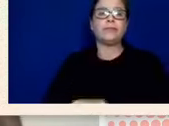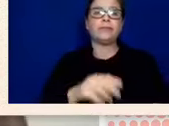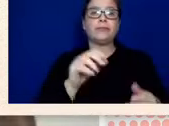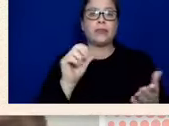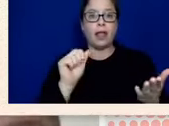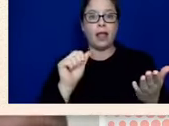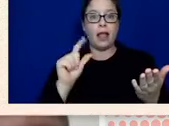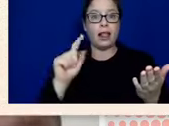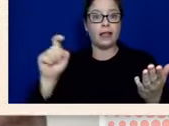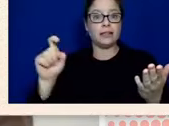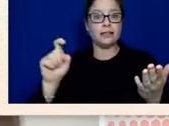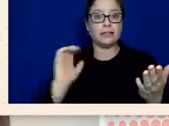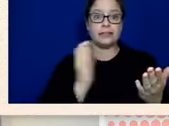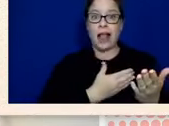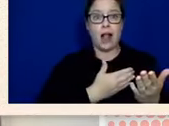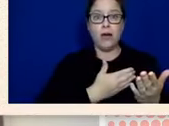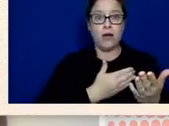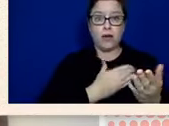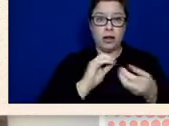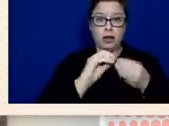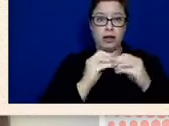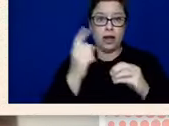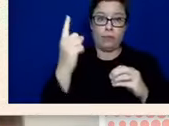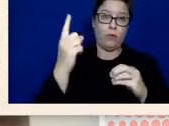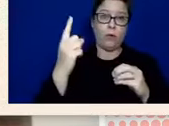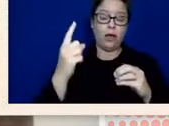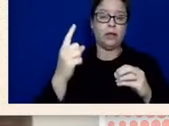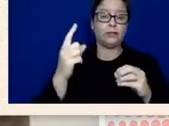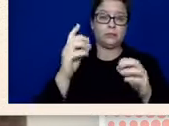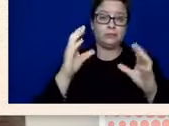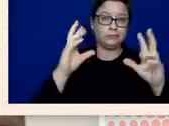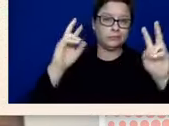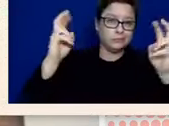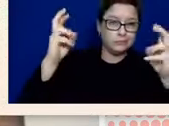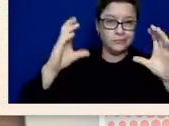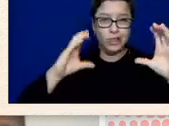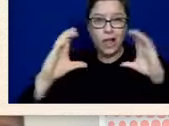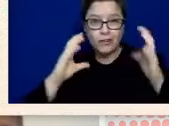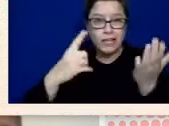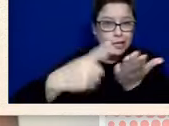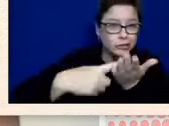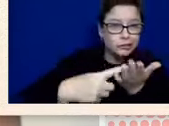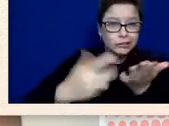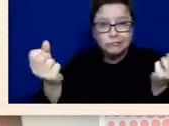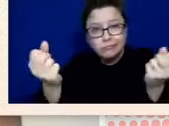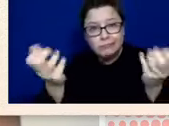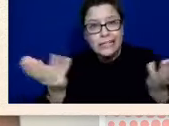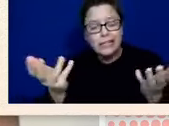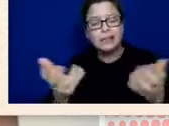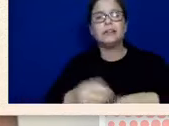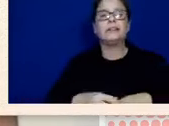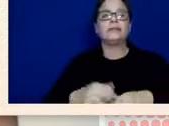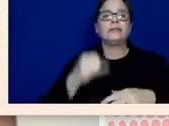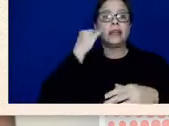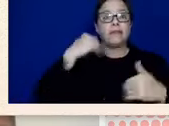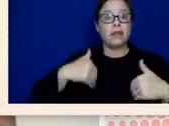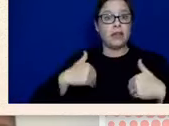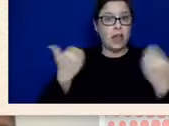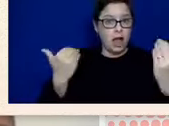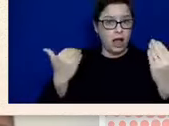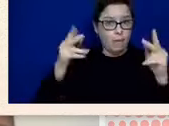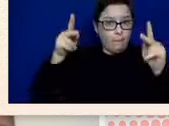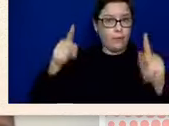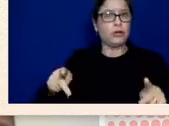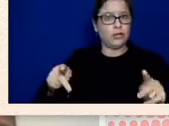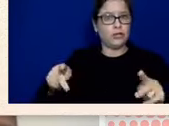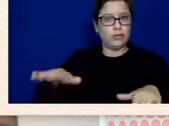for the core conversation that we all have here, is that for a young person with a disability, growing up